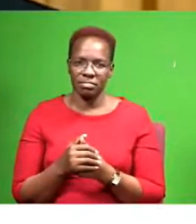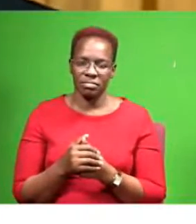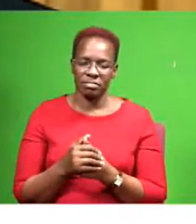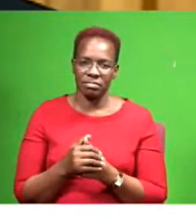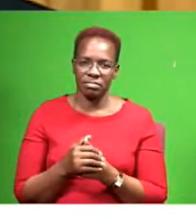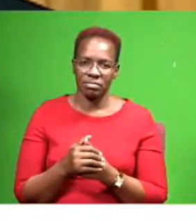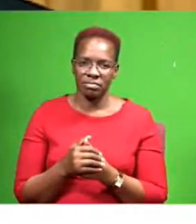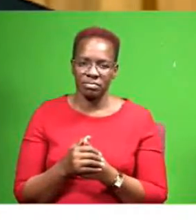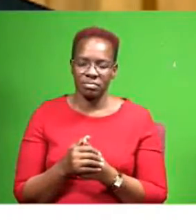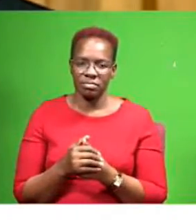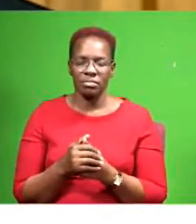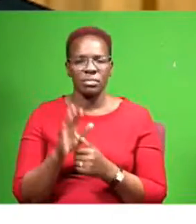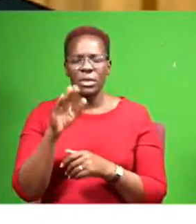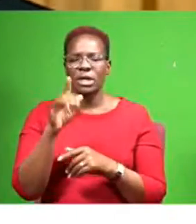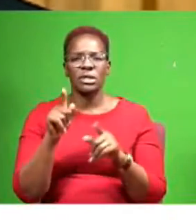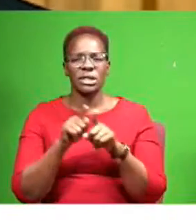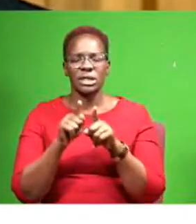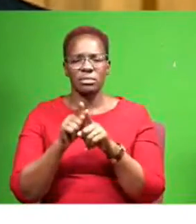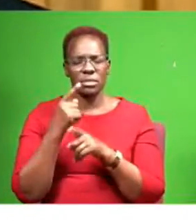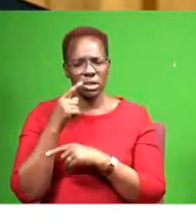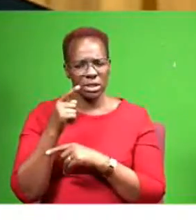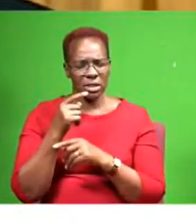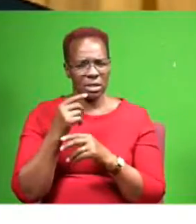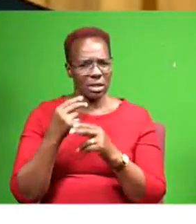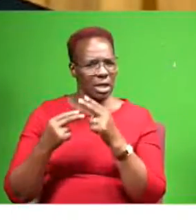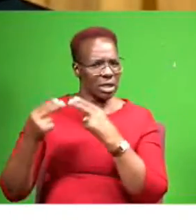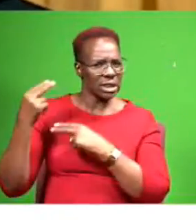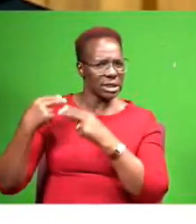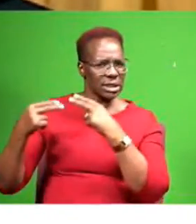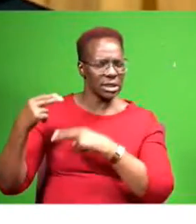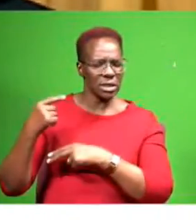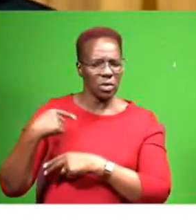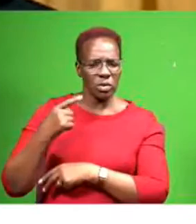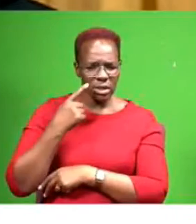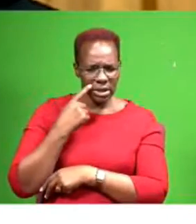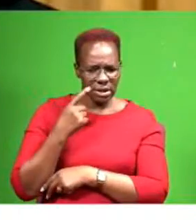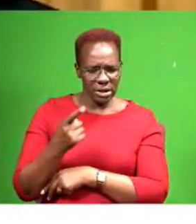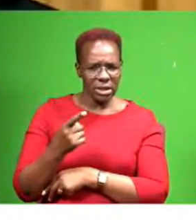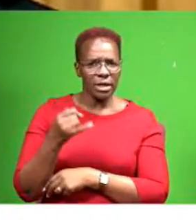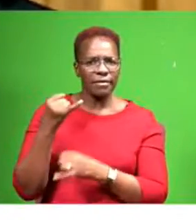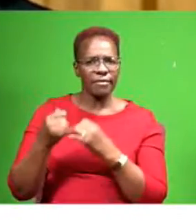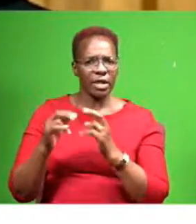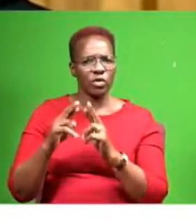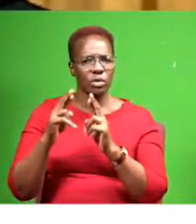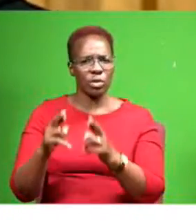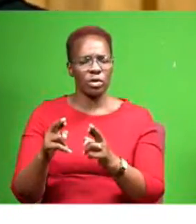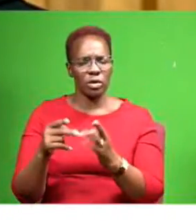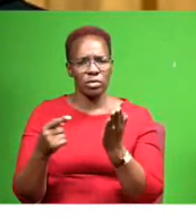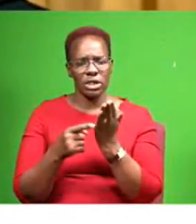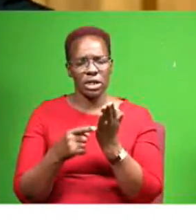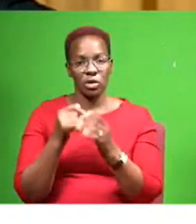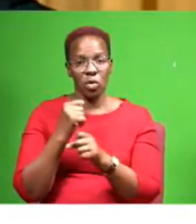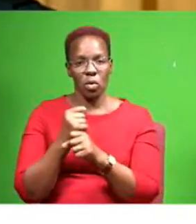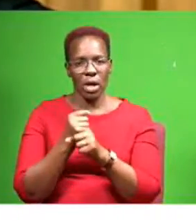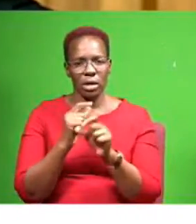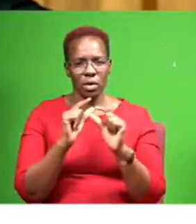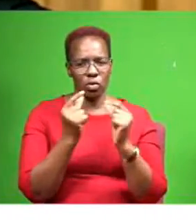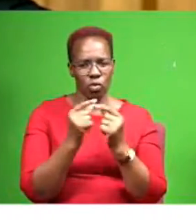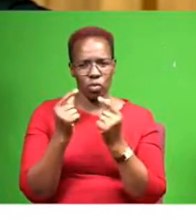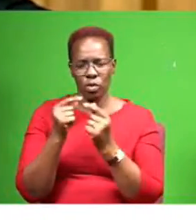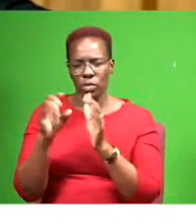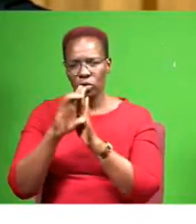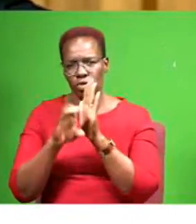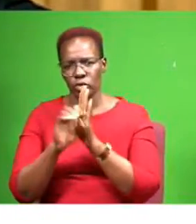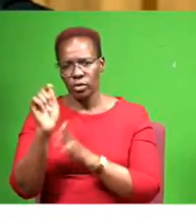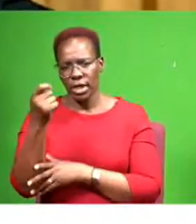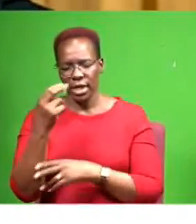Then, looking at the history, we see that in the final report of the Technical Working Group of the Constitution of